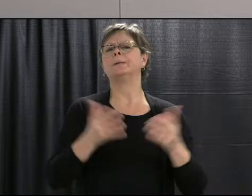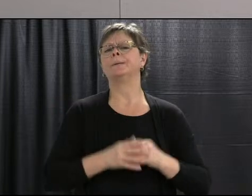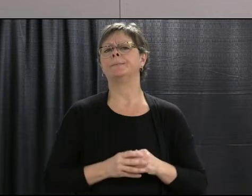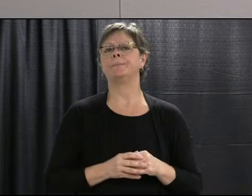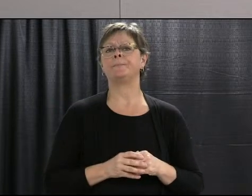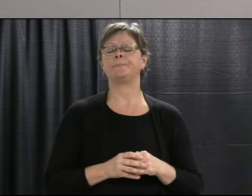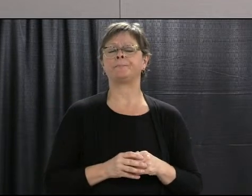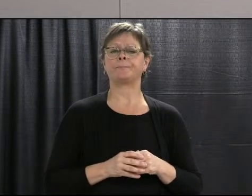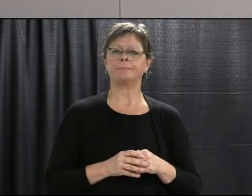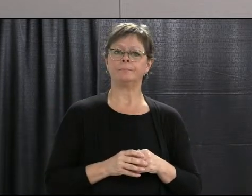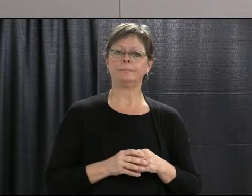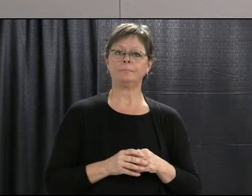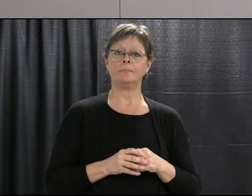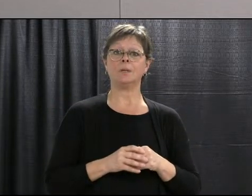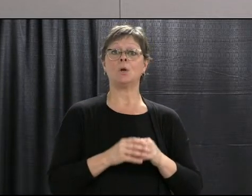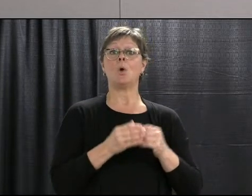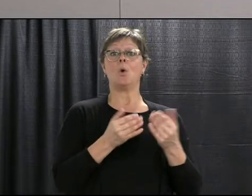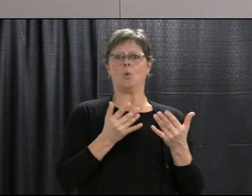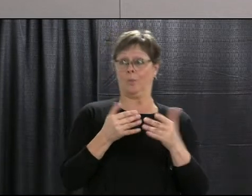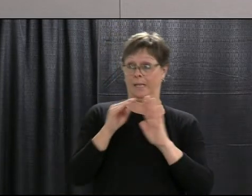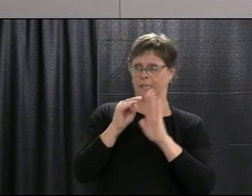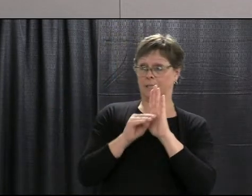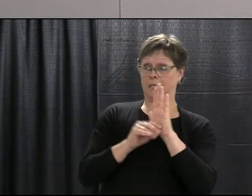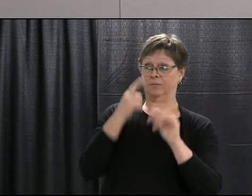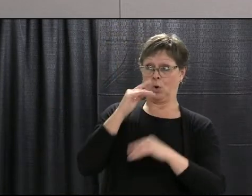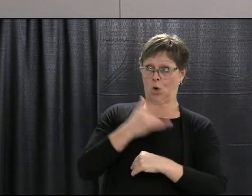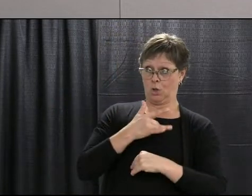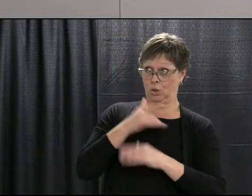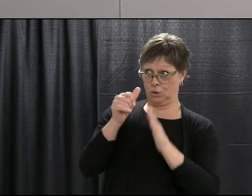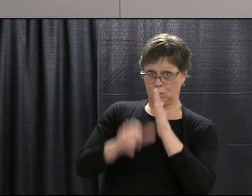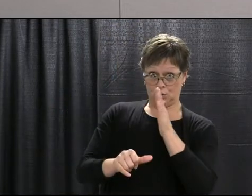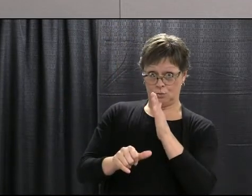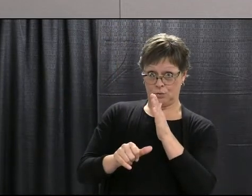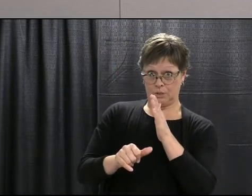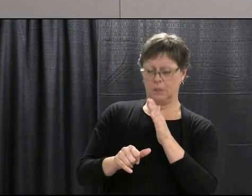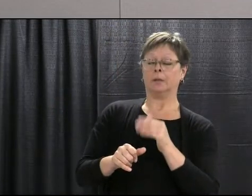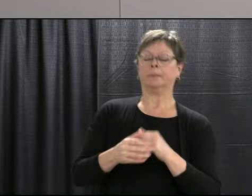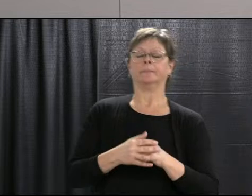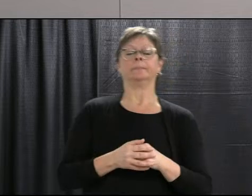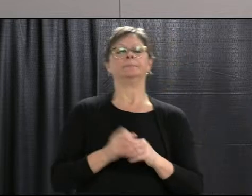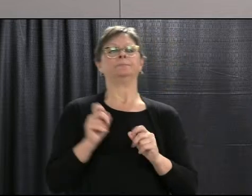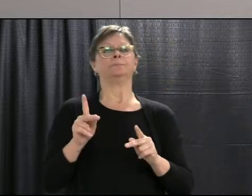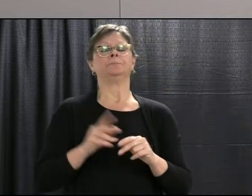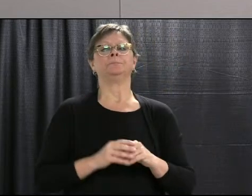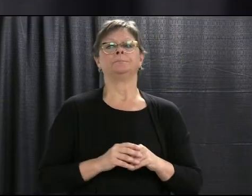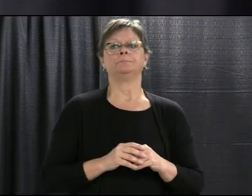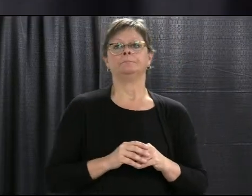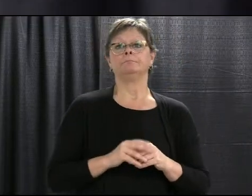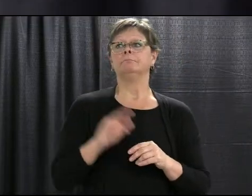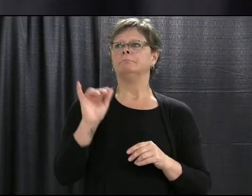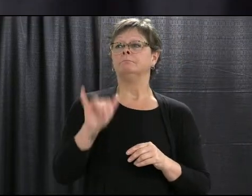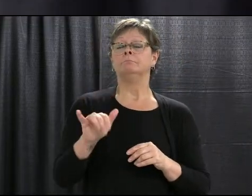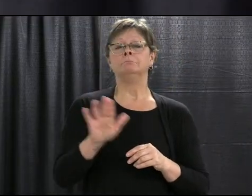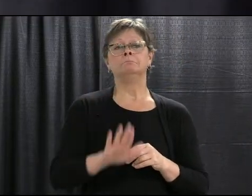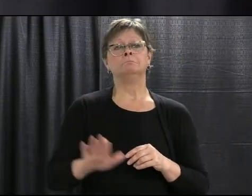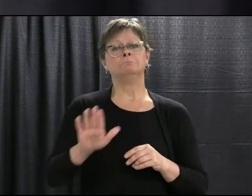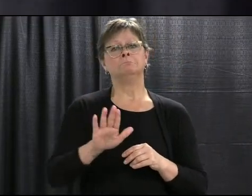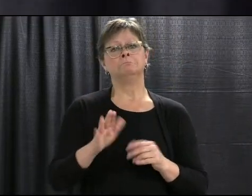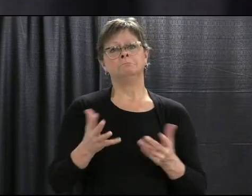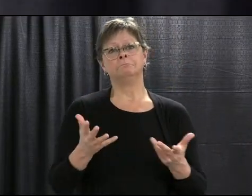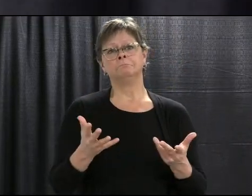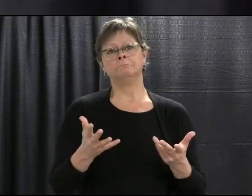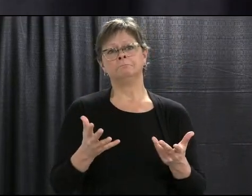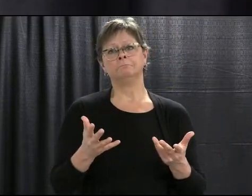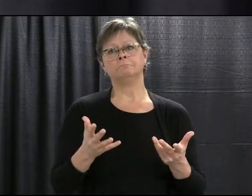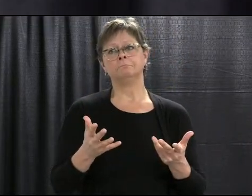now? So our wait list for surgery for cardiac surgery, open heart surgery, is, I would say that